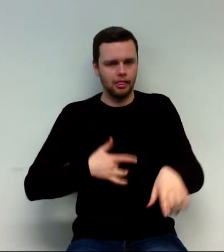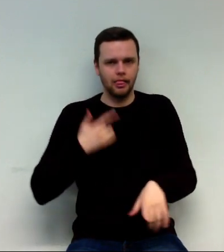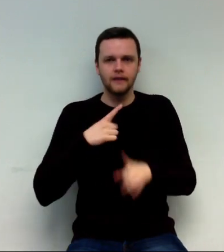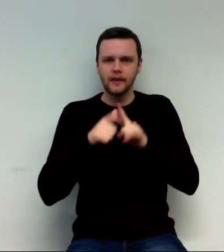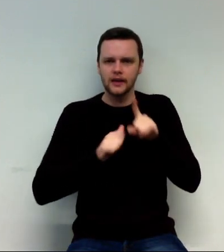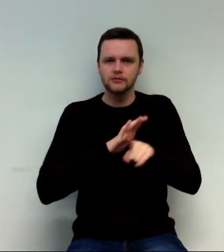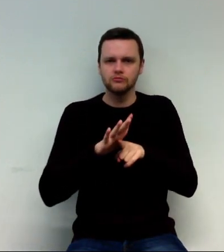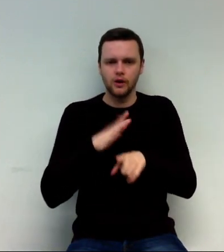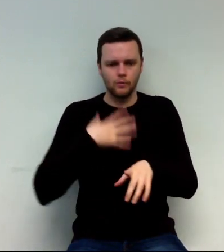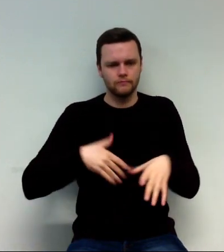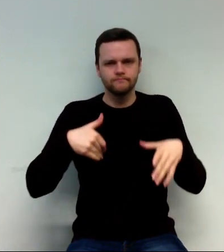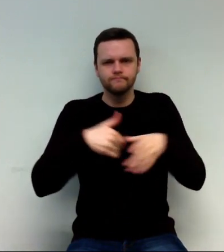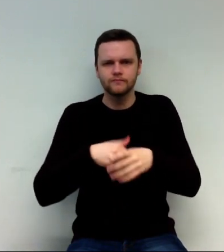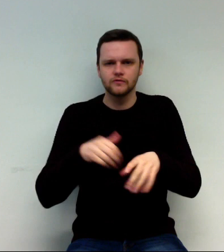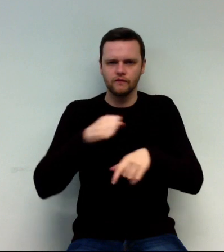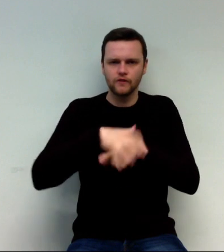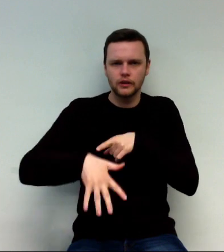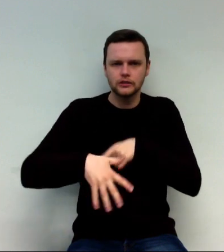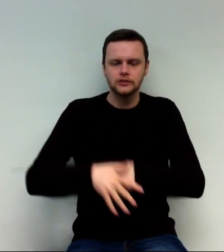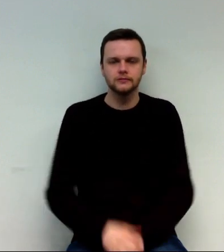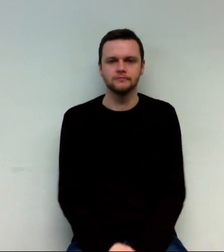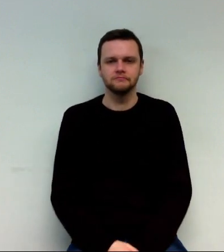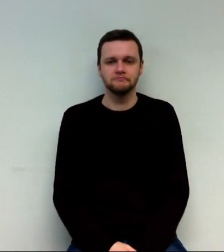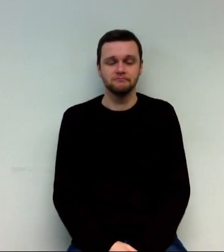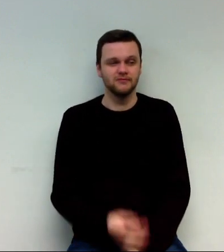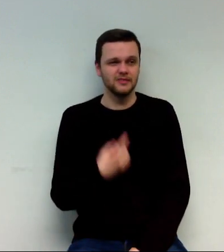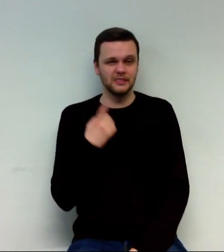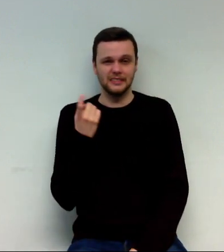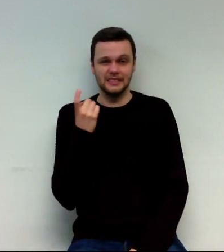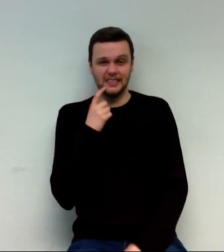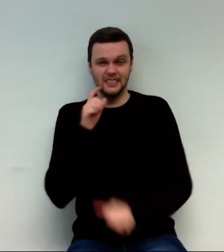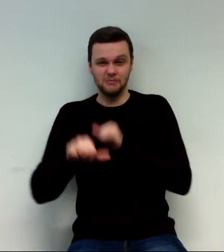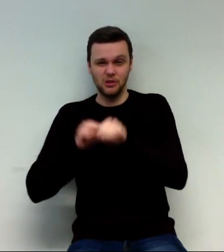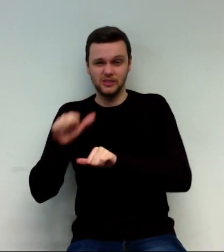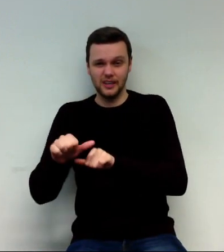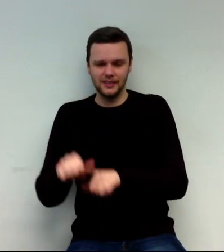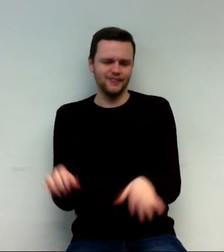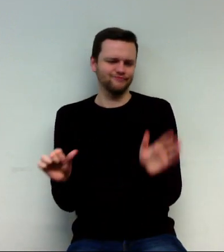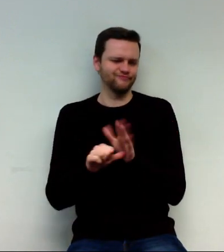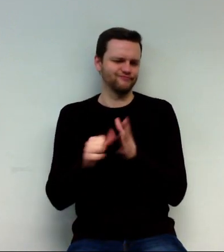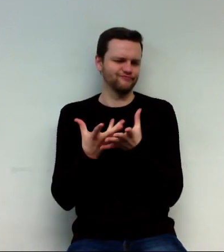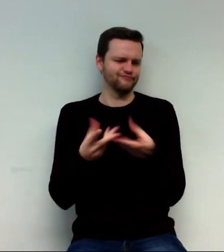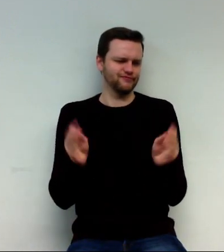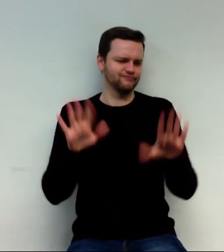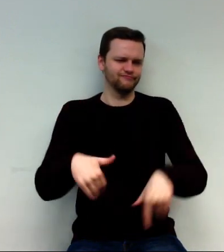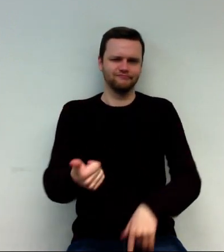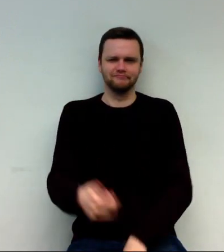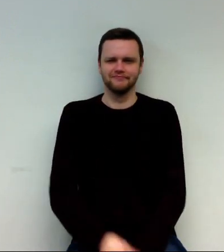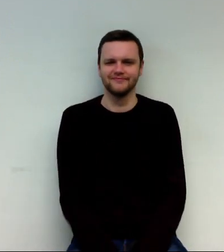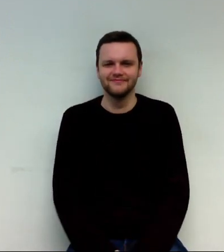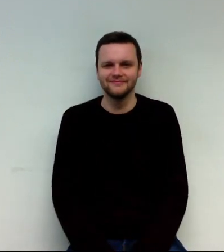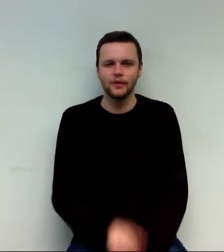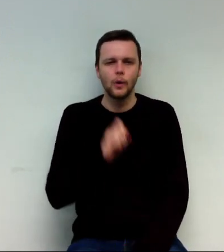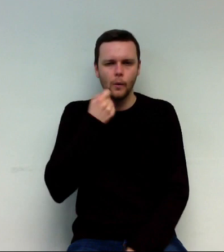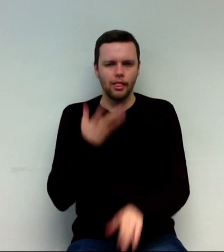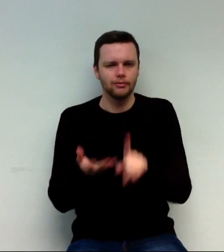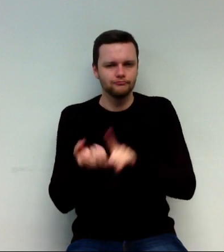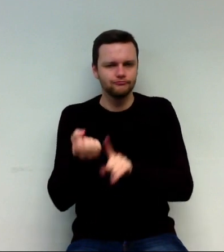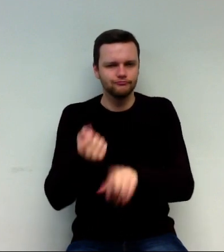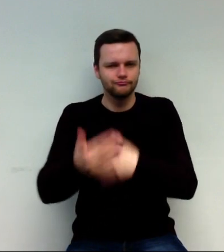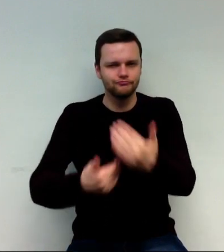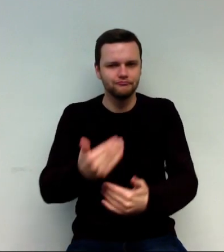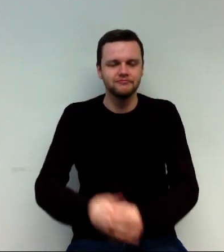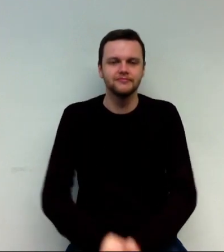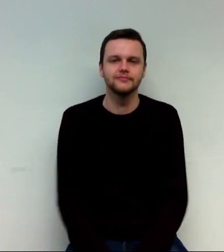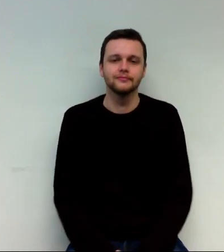Fringe. Sounds like a nice, easy process then. No problem. No problems. Yep. We're going to get there. It's